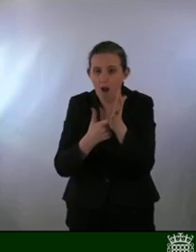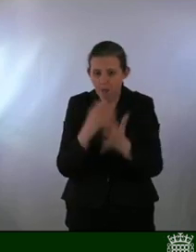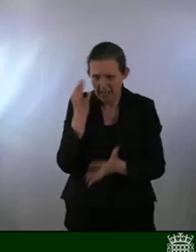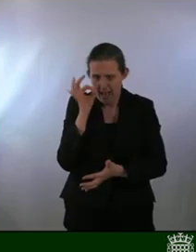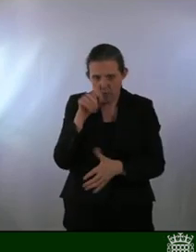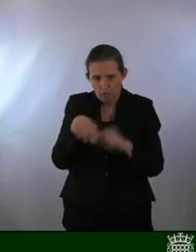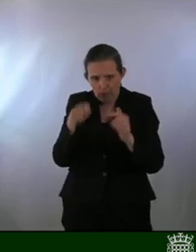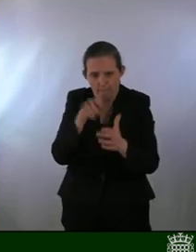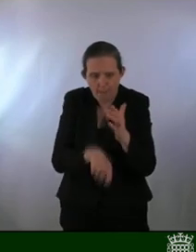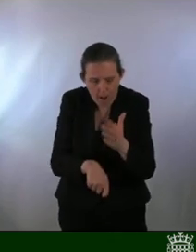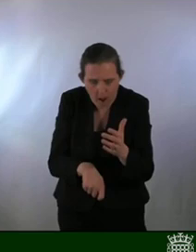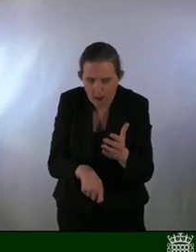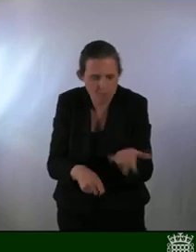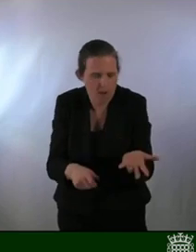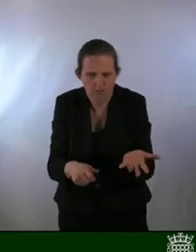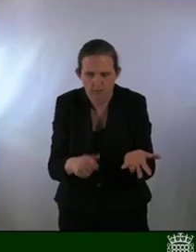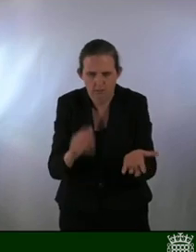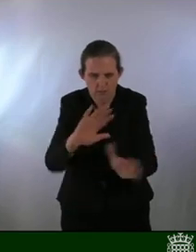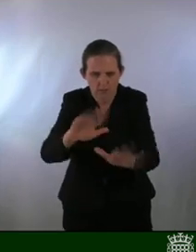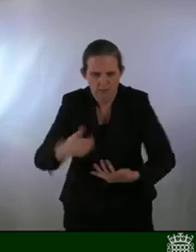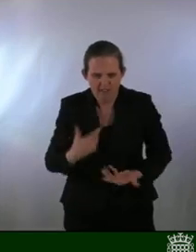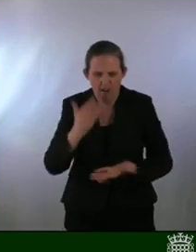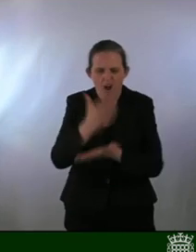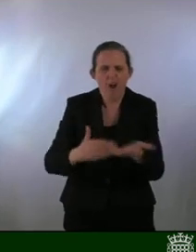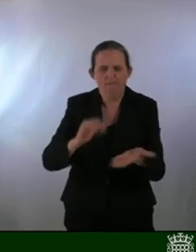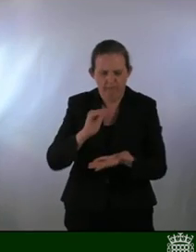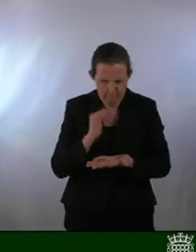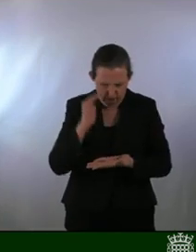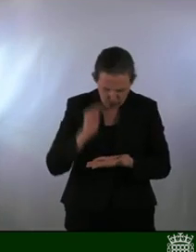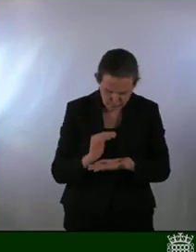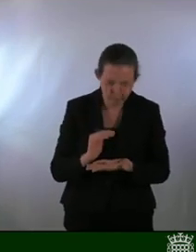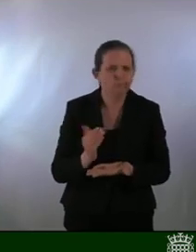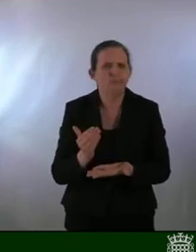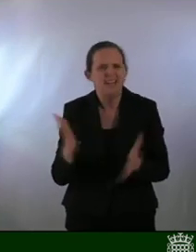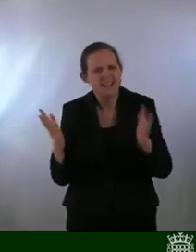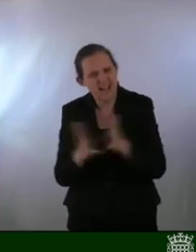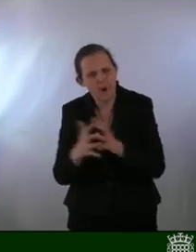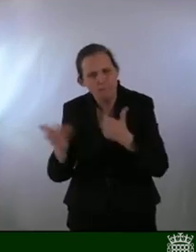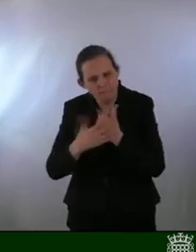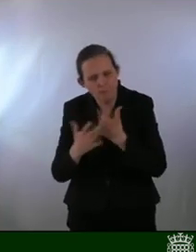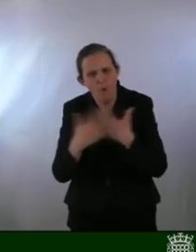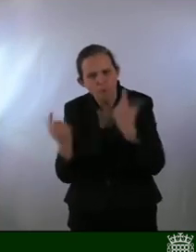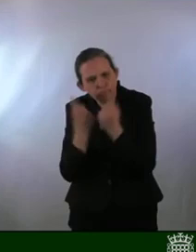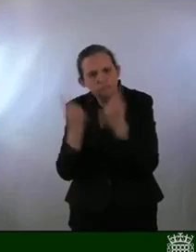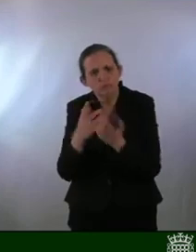for its schools. Can the Secretary of State update us on what he's doing in terms of generating production for that? Yes.